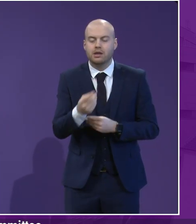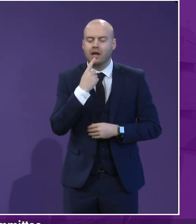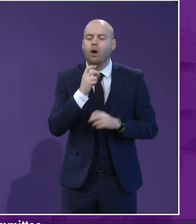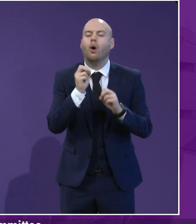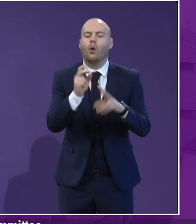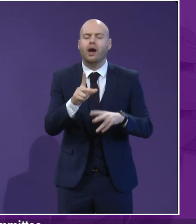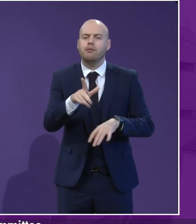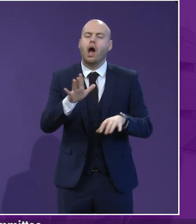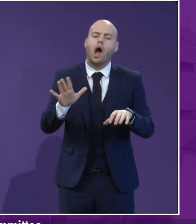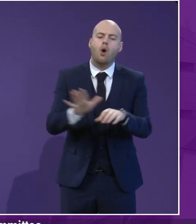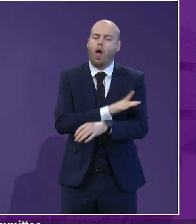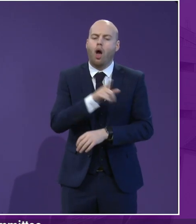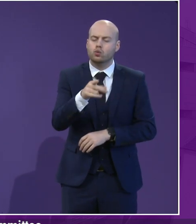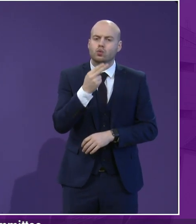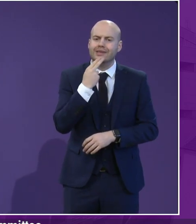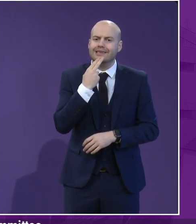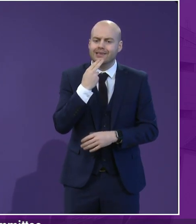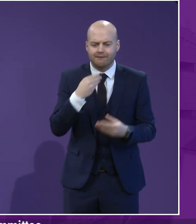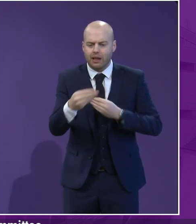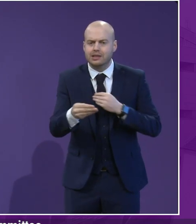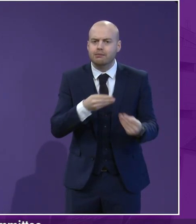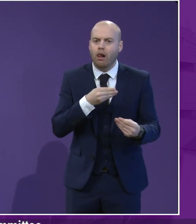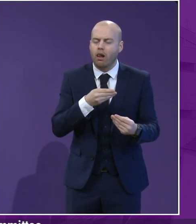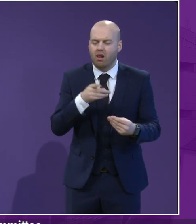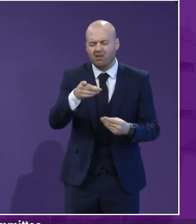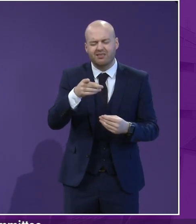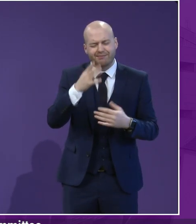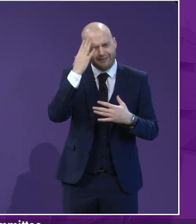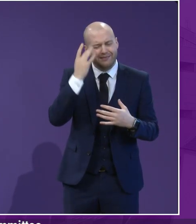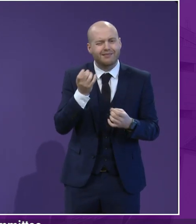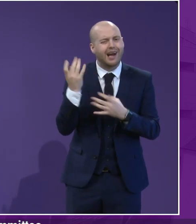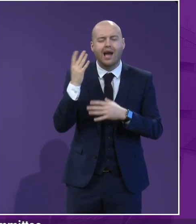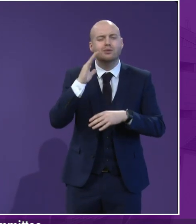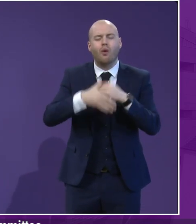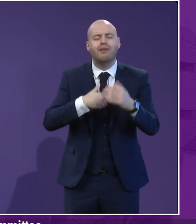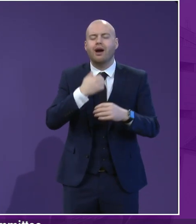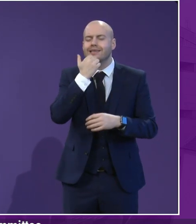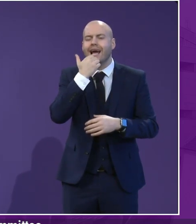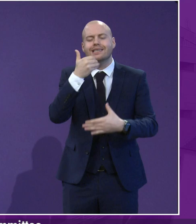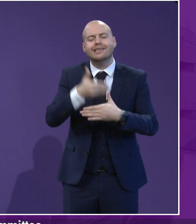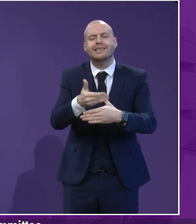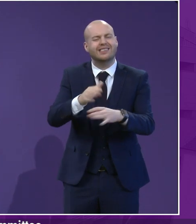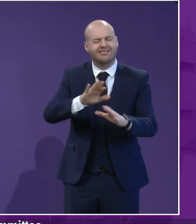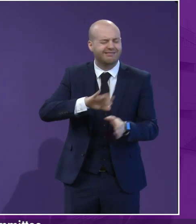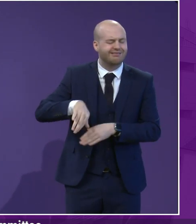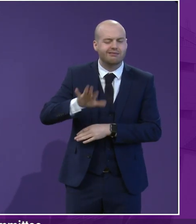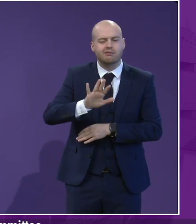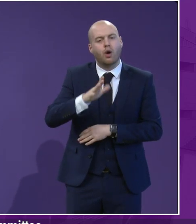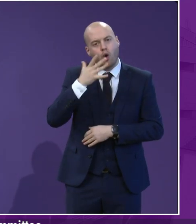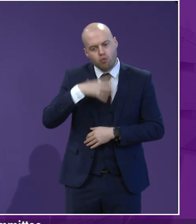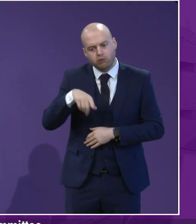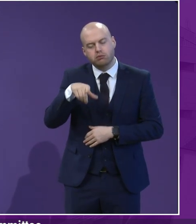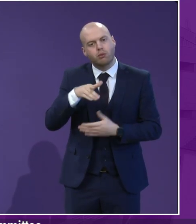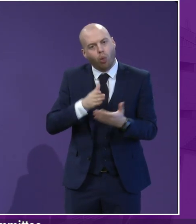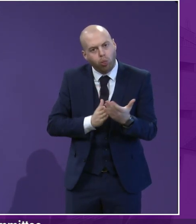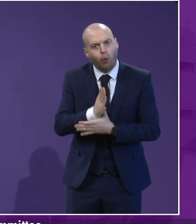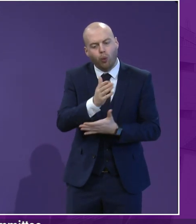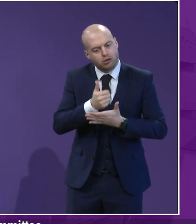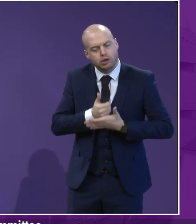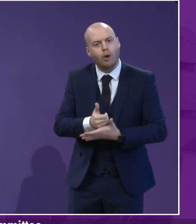negotiated. There have been instances I've come across where the situation has been such that it's